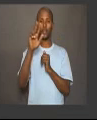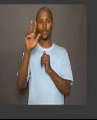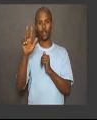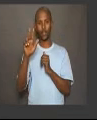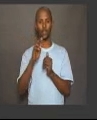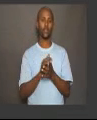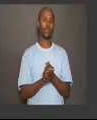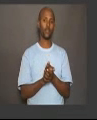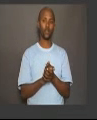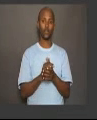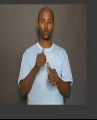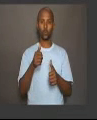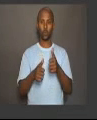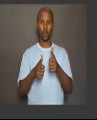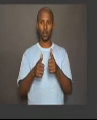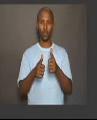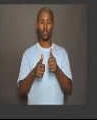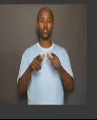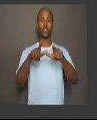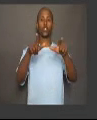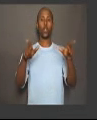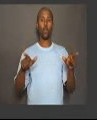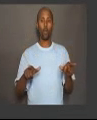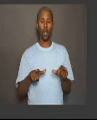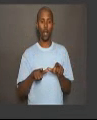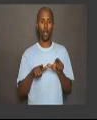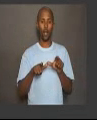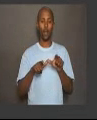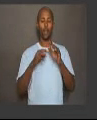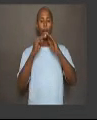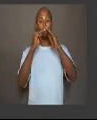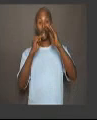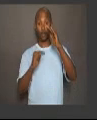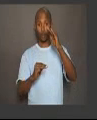123, which are the local minimum values.